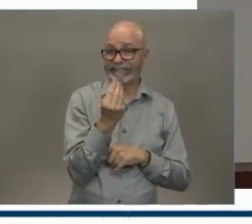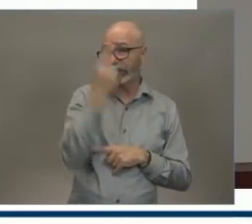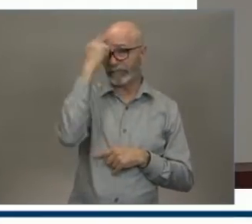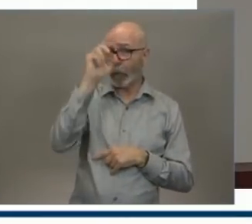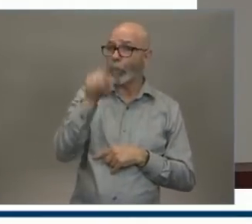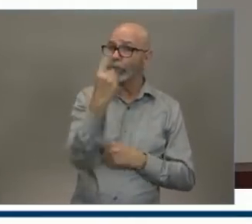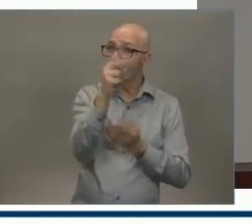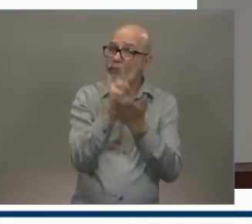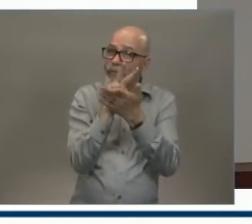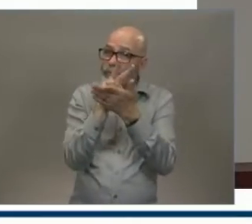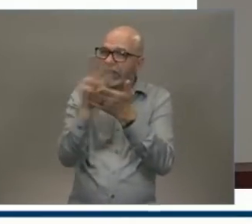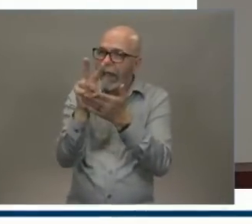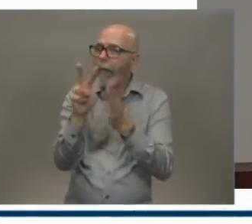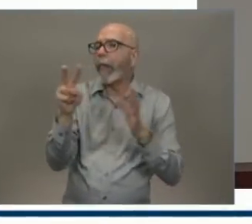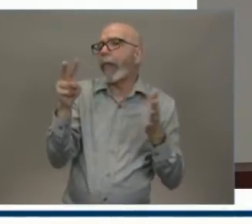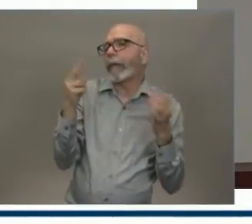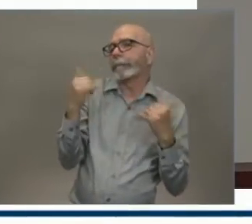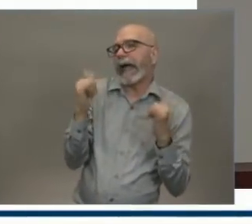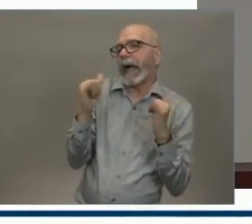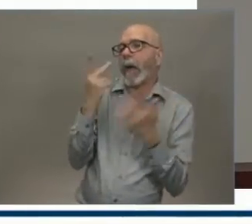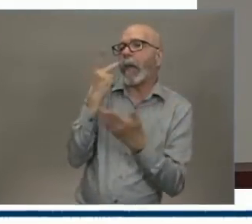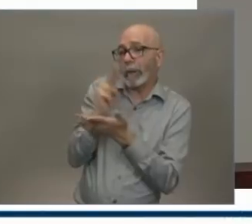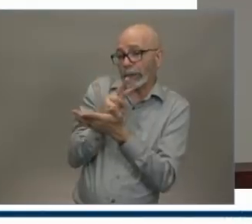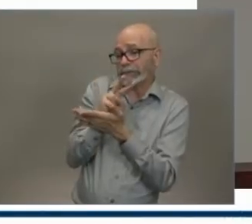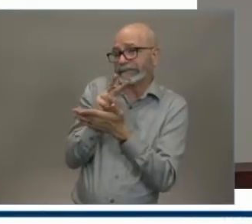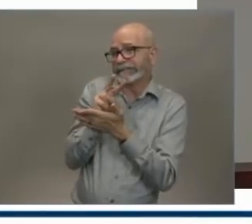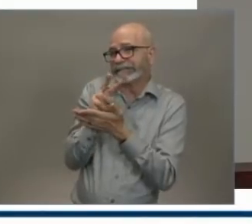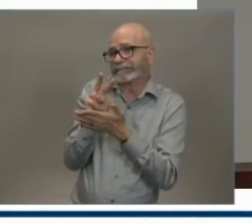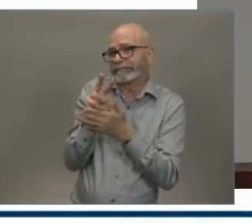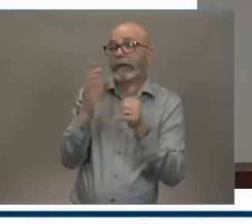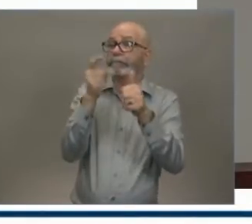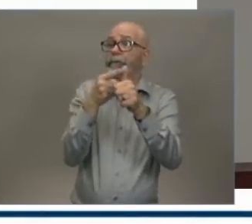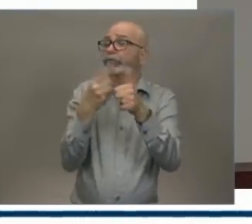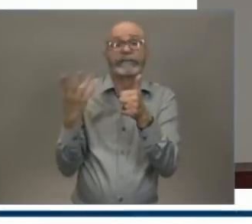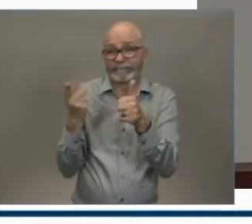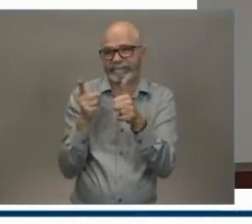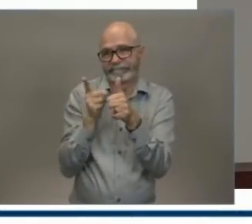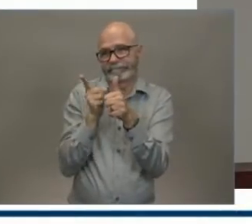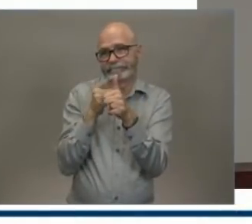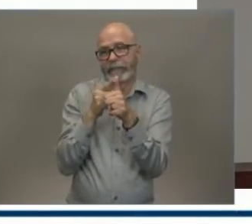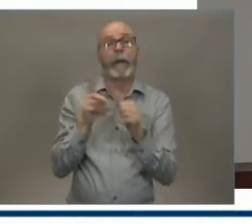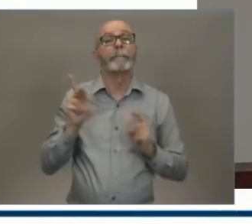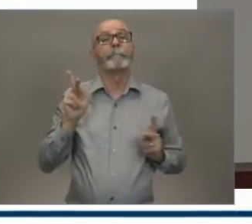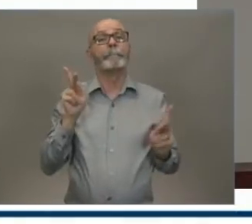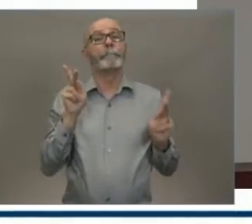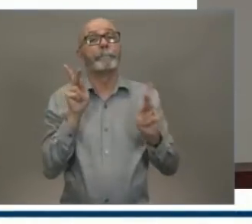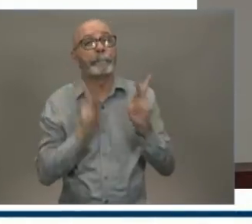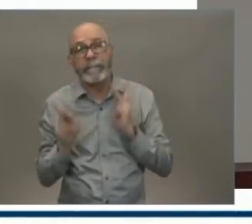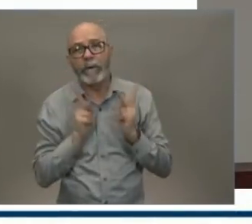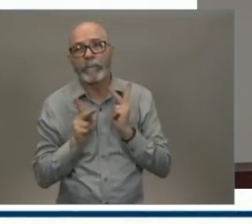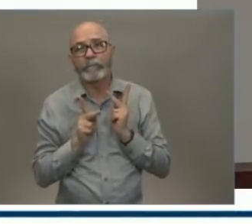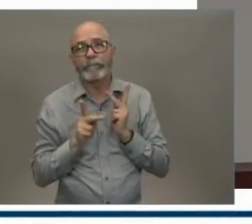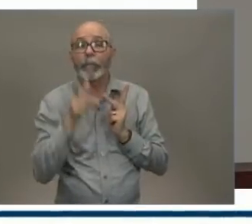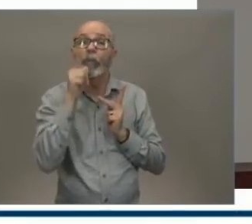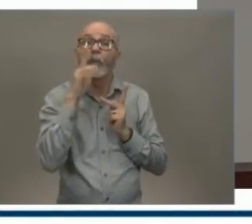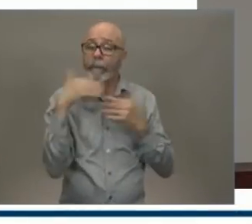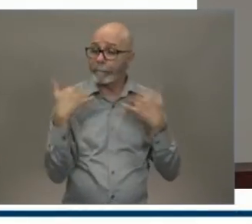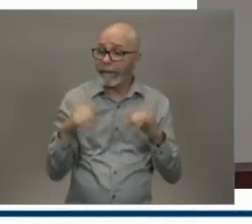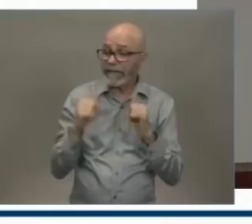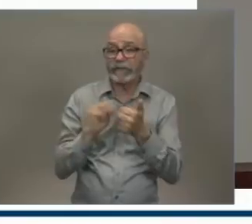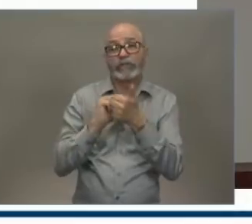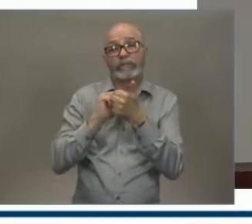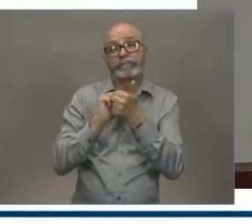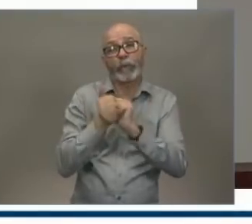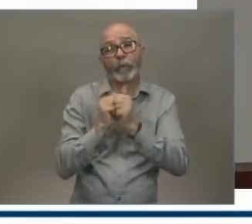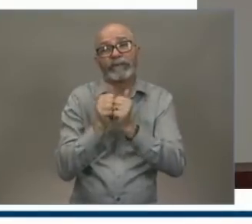2 exceptions. The first exception, participants and officials in organized sport and the arts and culture